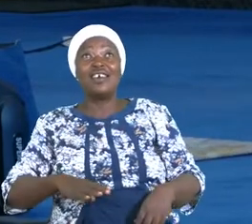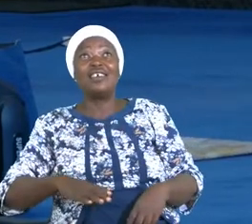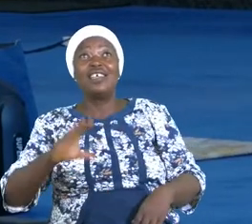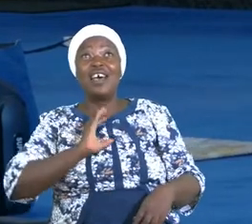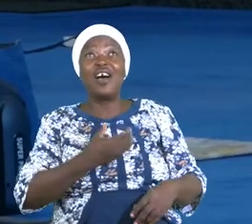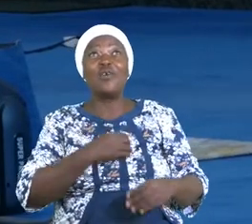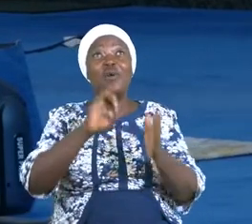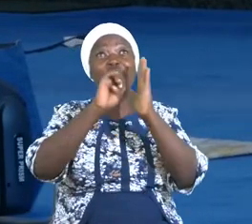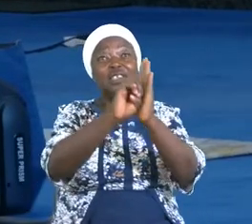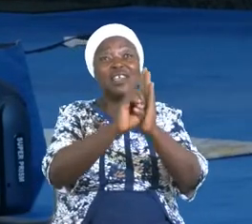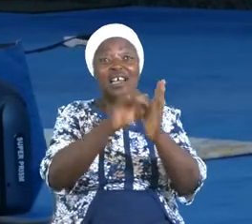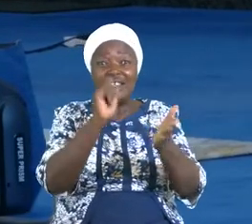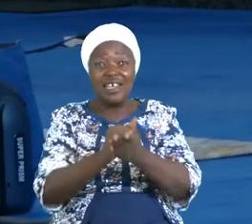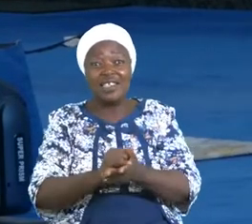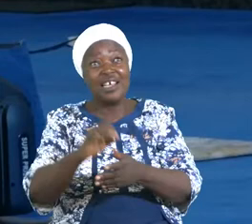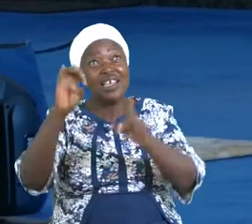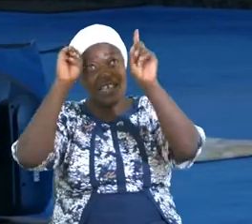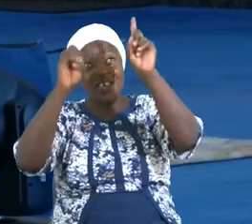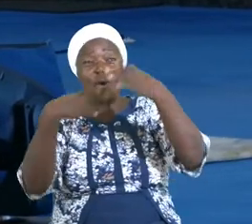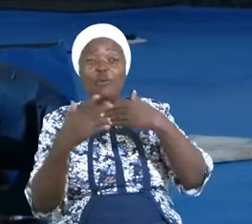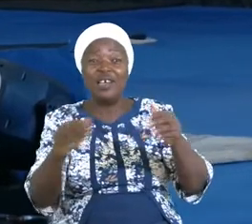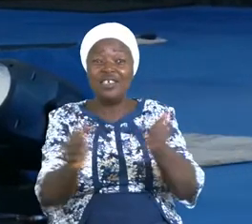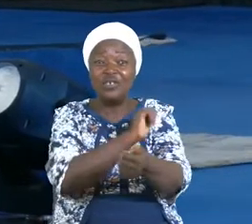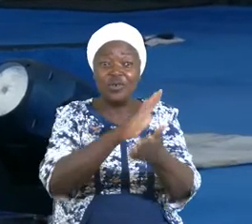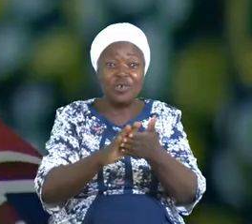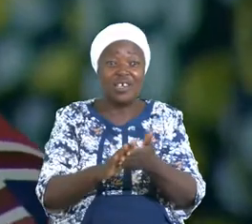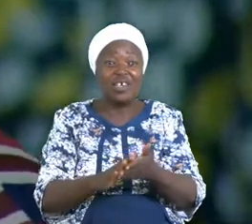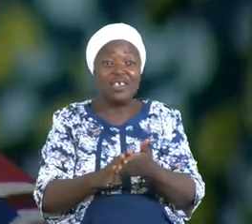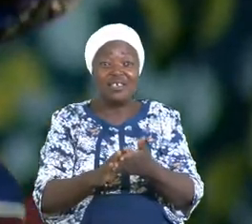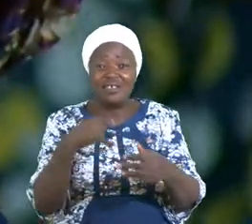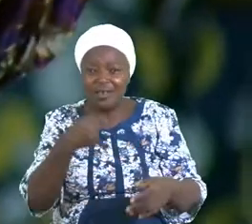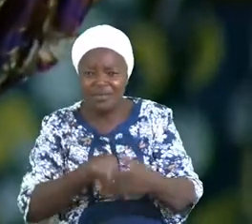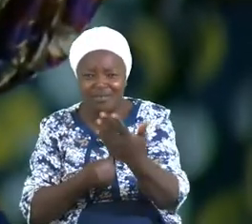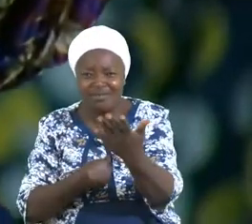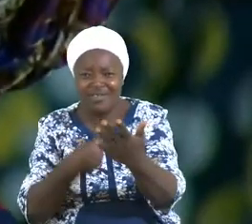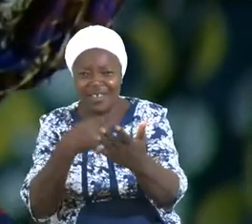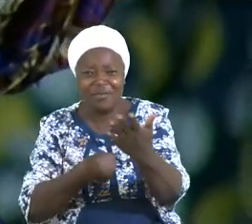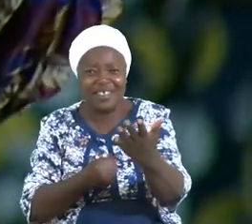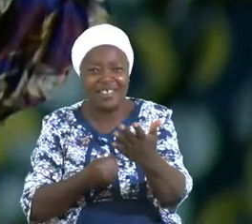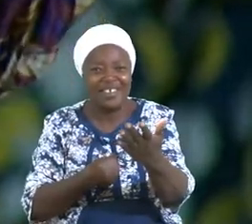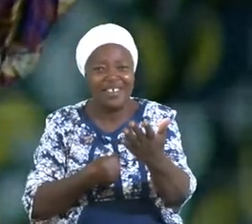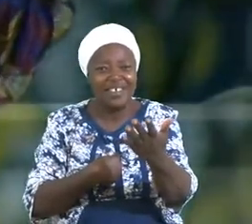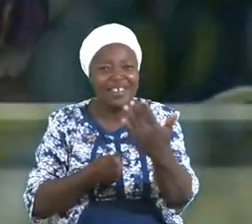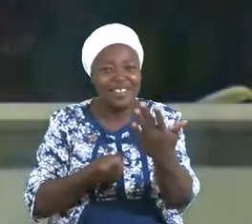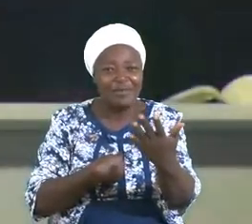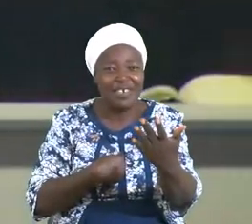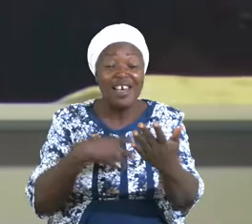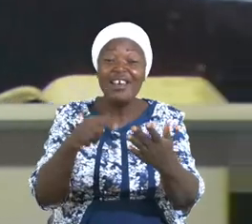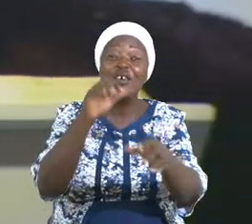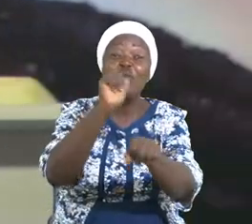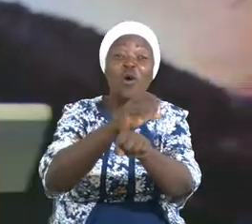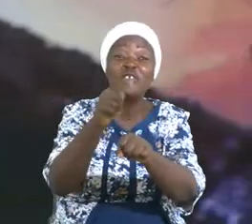pattern. That he might destroy, tell me, the works of the devil.